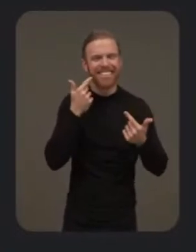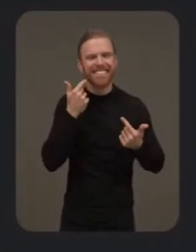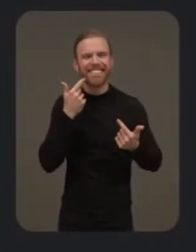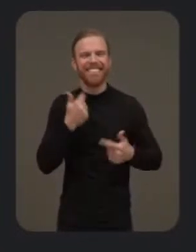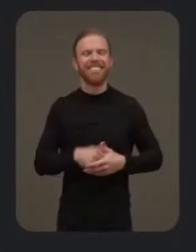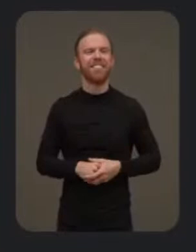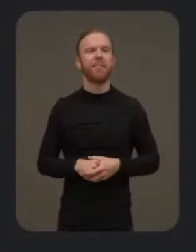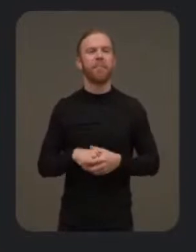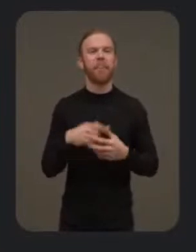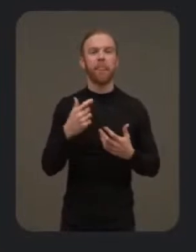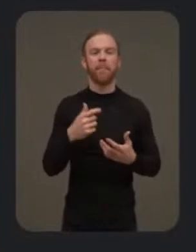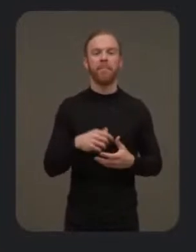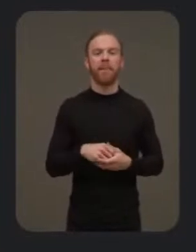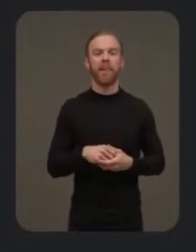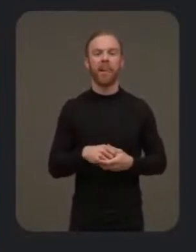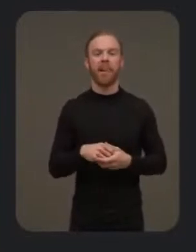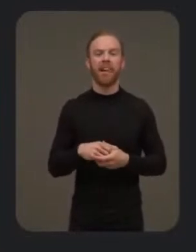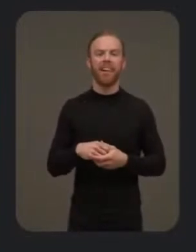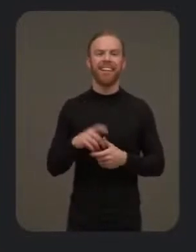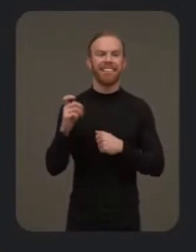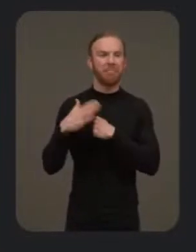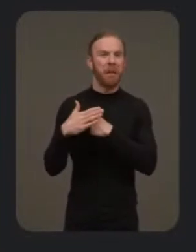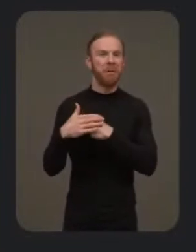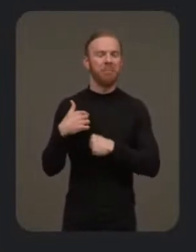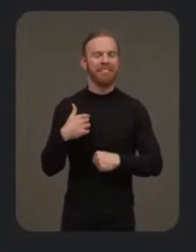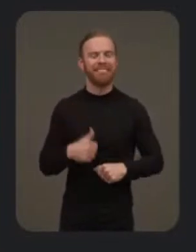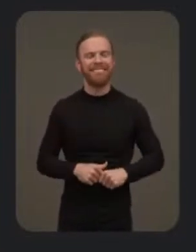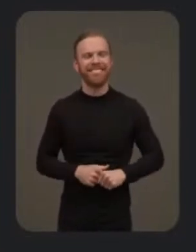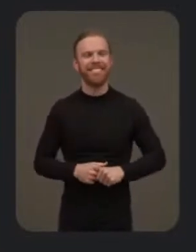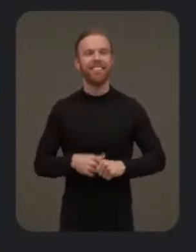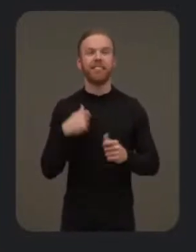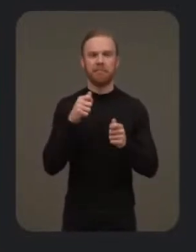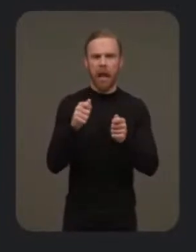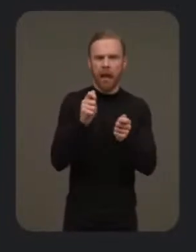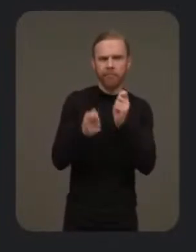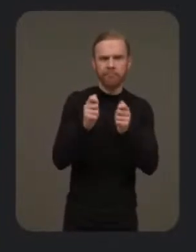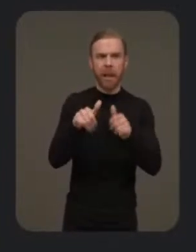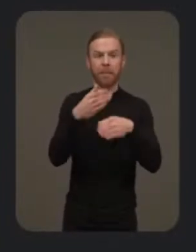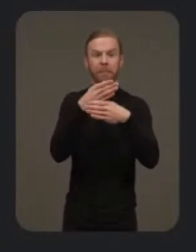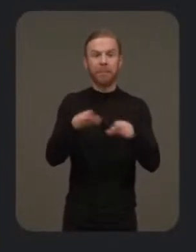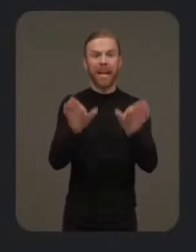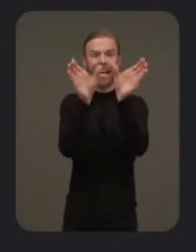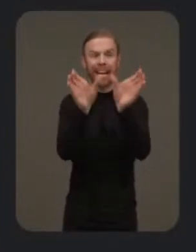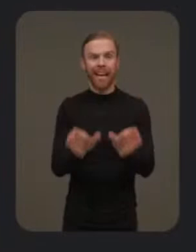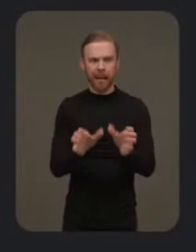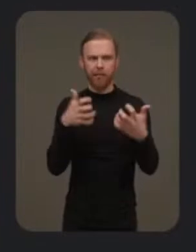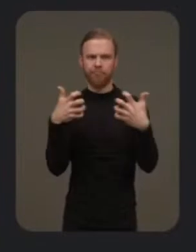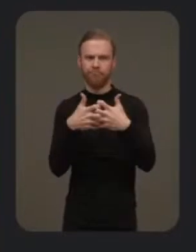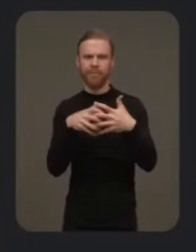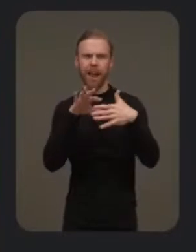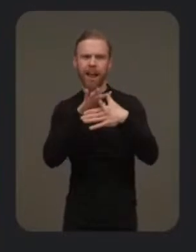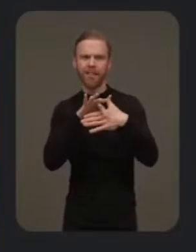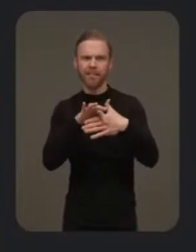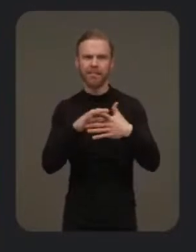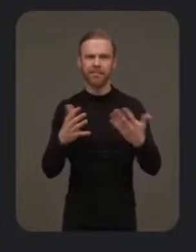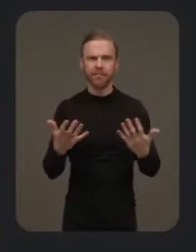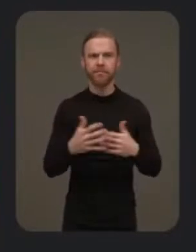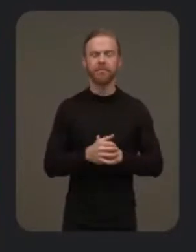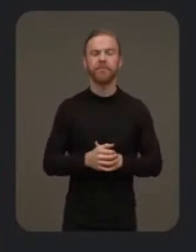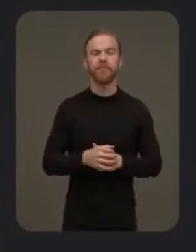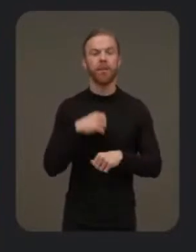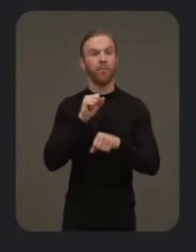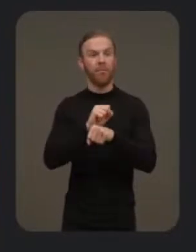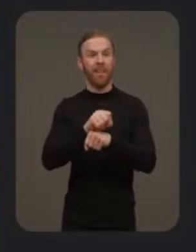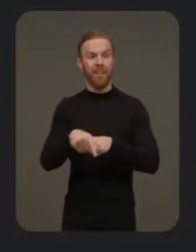I've been warned, by the way. Anyway, I can even adjust the split to suit the content that I'm viewing. And working this way, it's